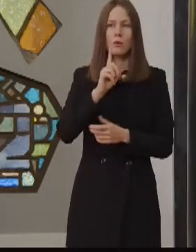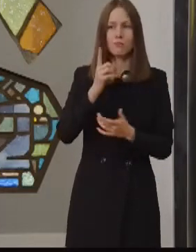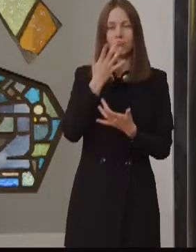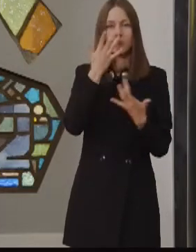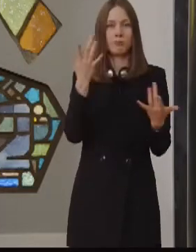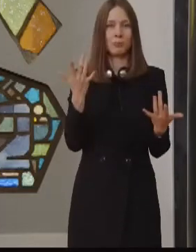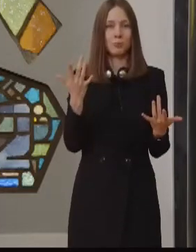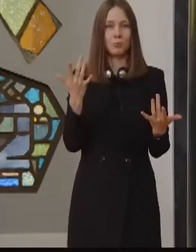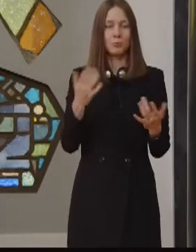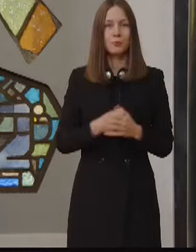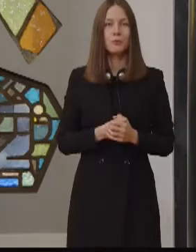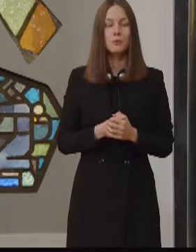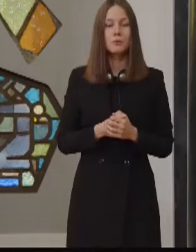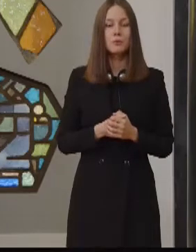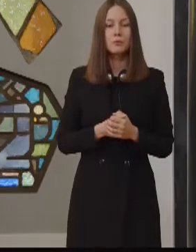them want to be visible.